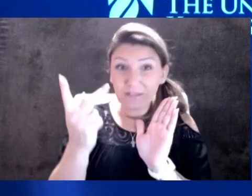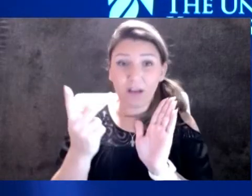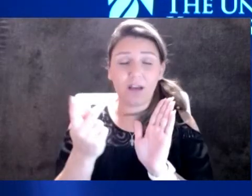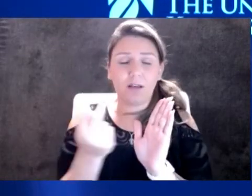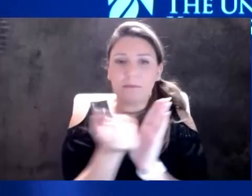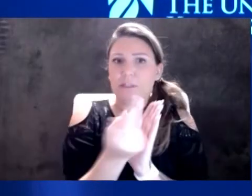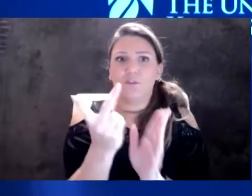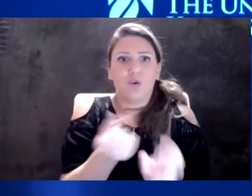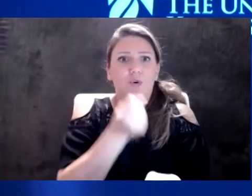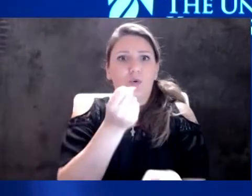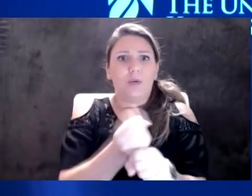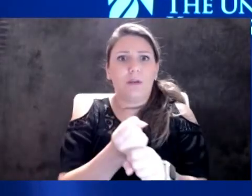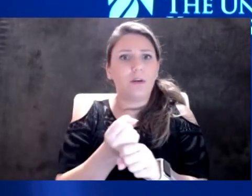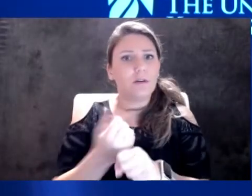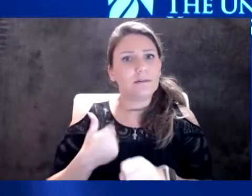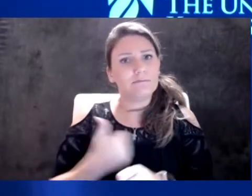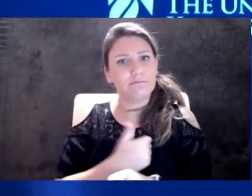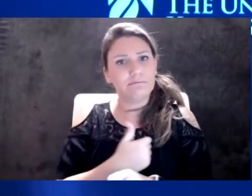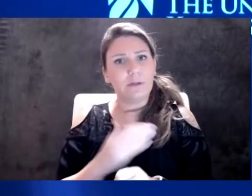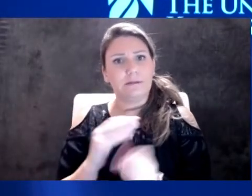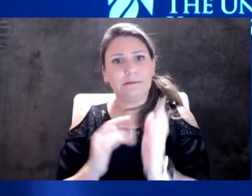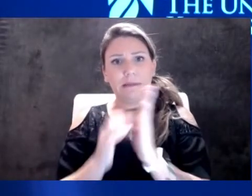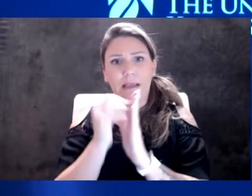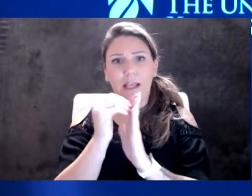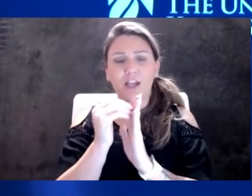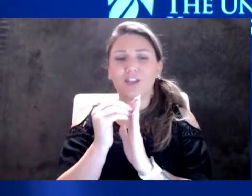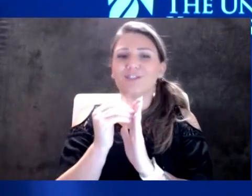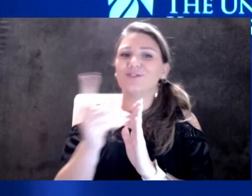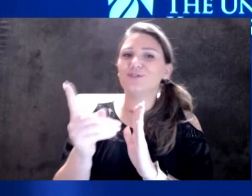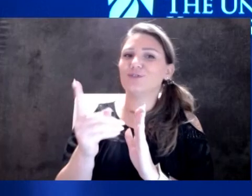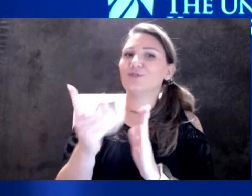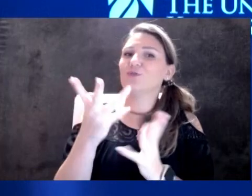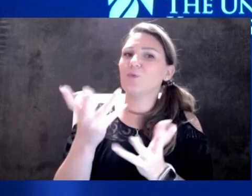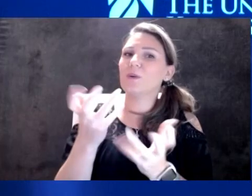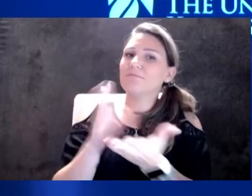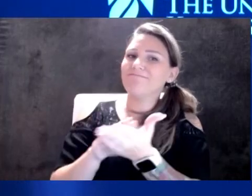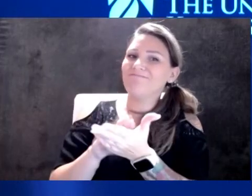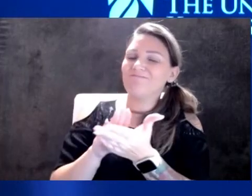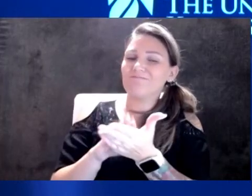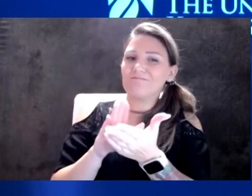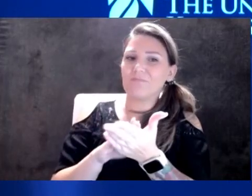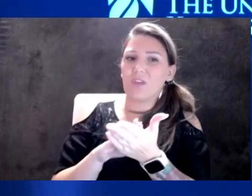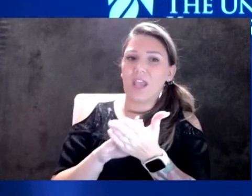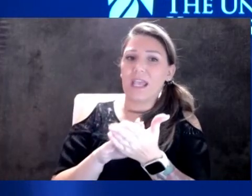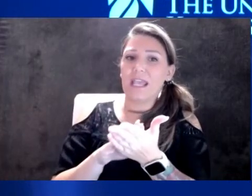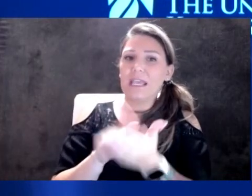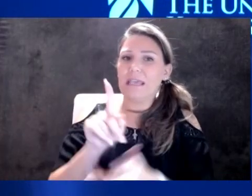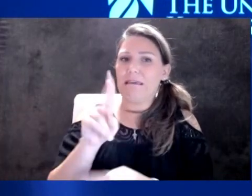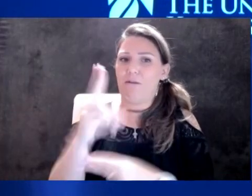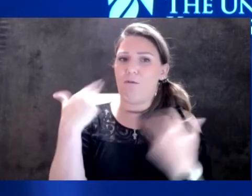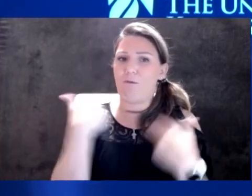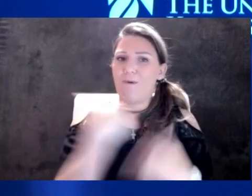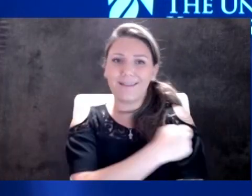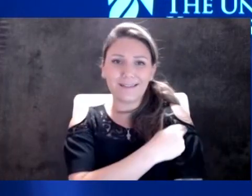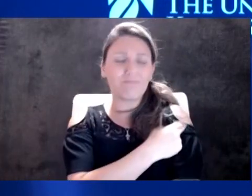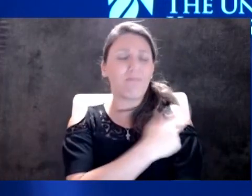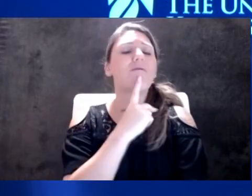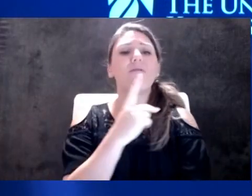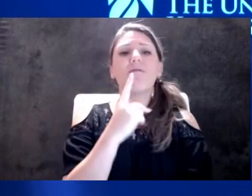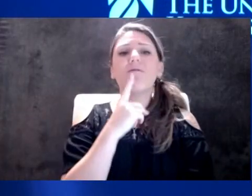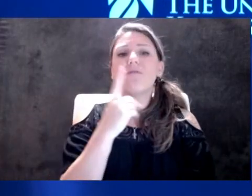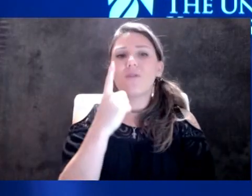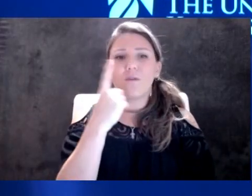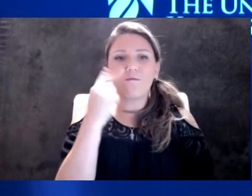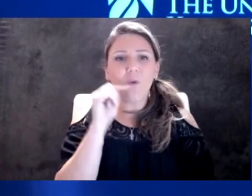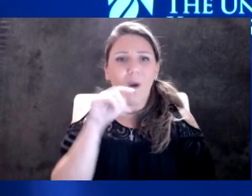She credits a clinical trial at the University of Kansas Cancer Center for giving her more years with those she loves. Here's